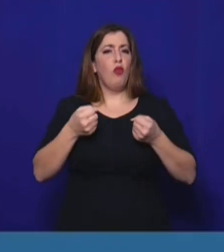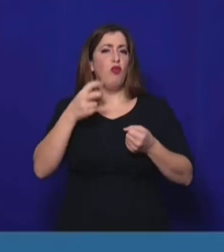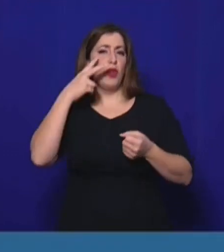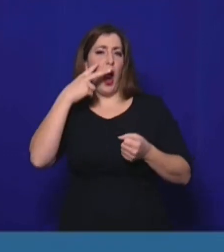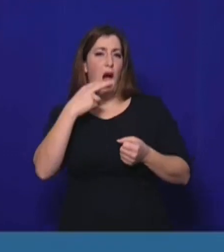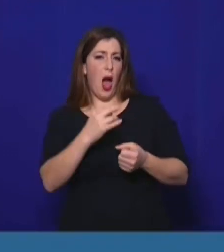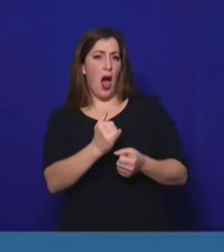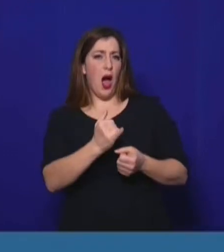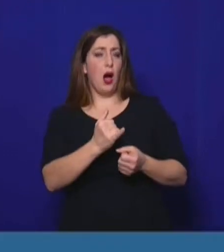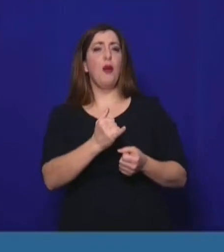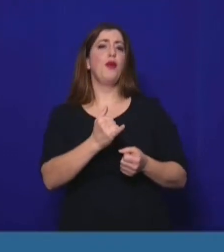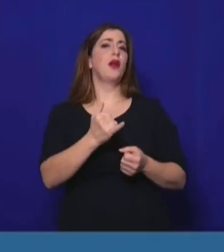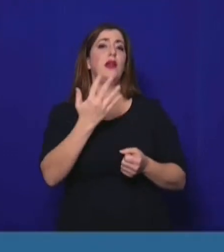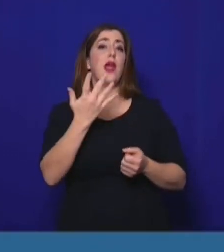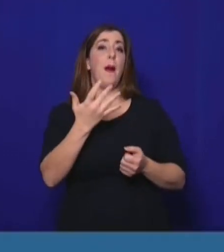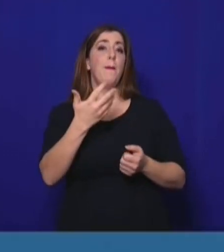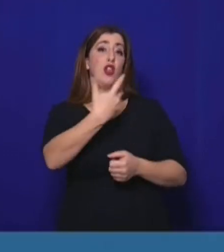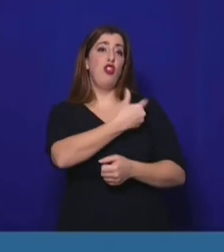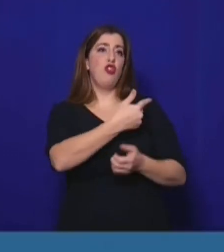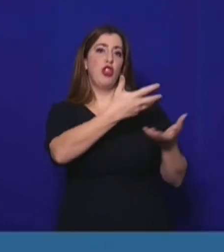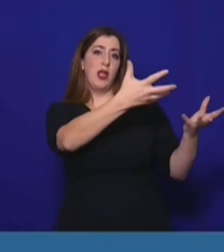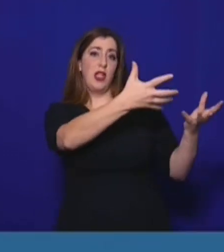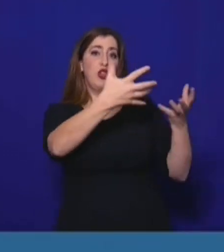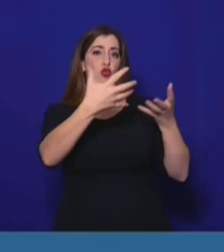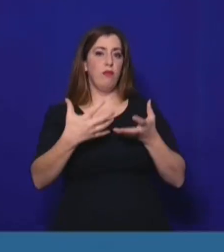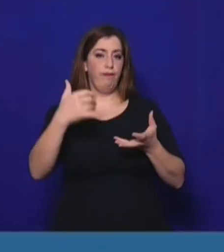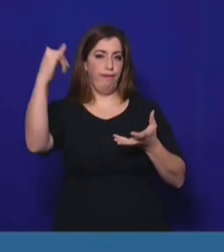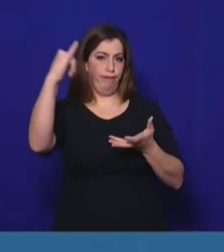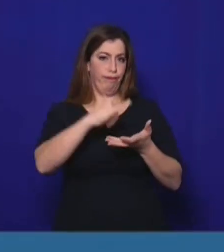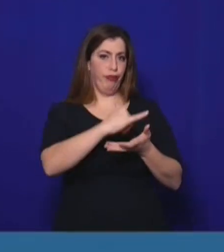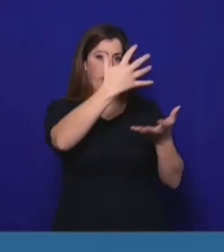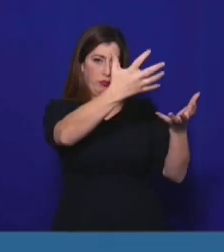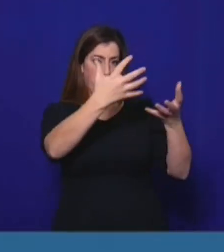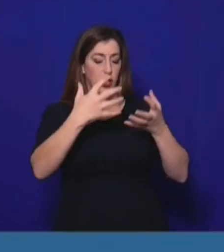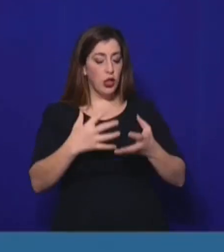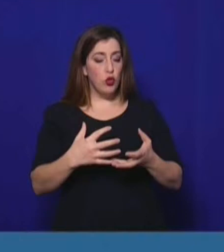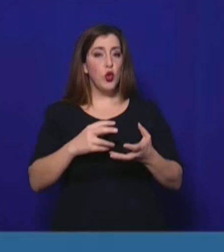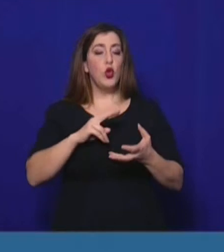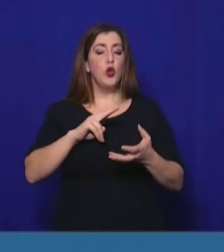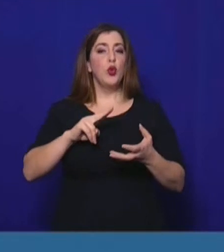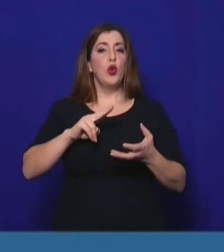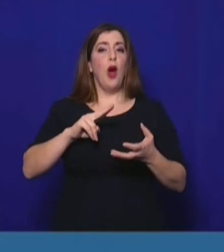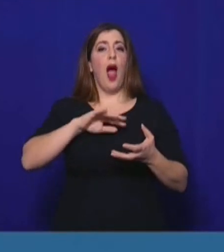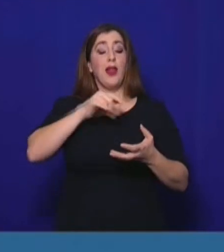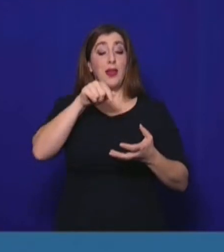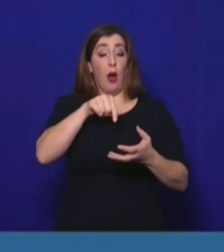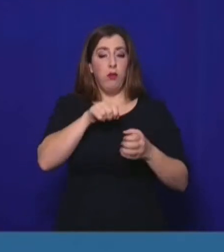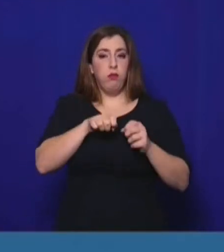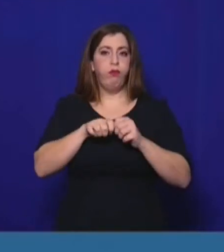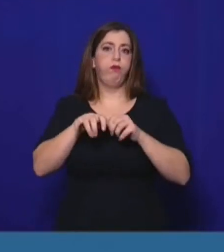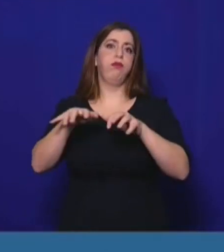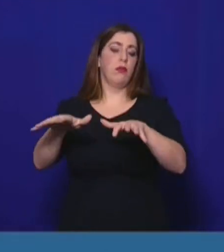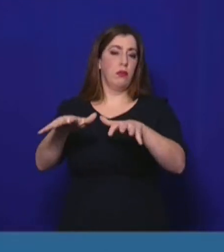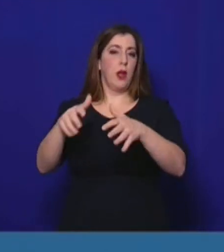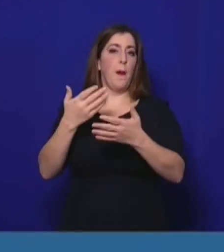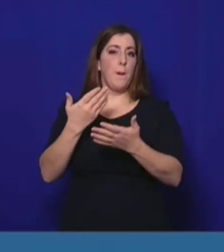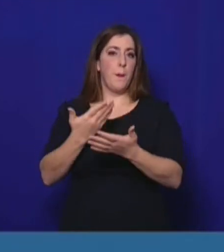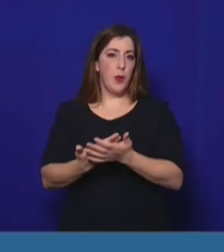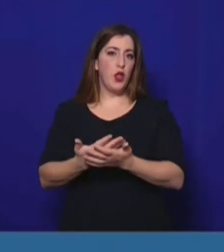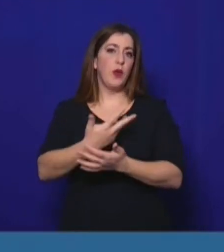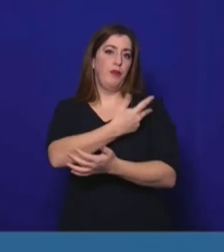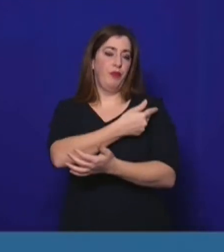li kollaborazzjoni ma' kulħadd bħalma ħabbarna diġà sal-aħħar ta' din il-ġimgħa nkunu propju diġà